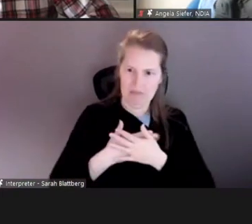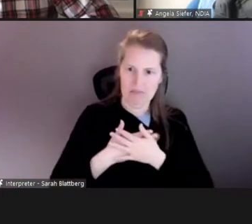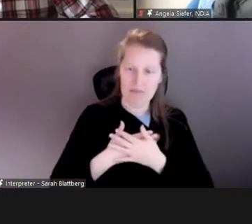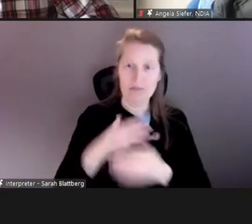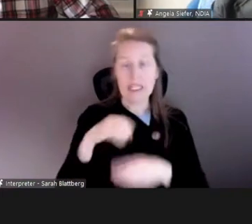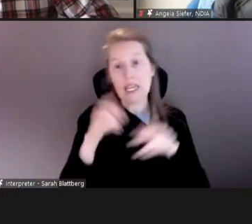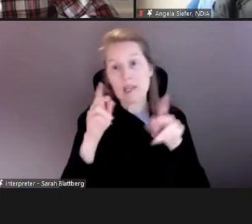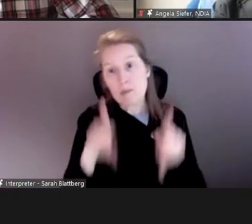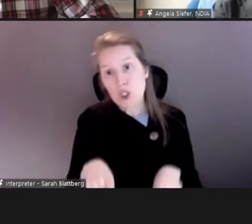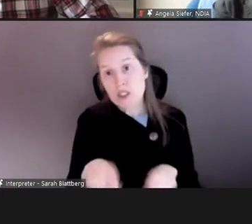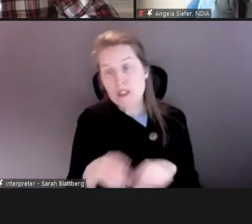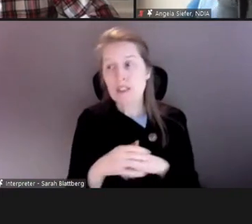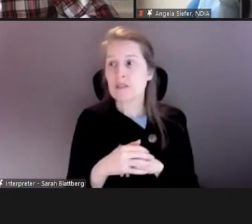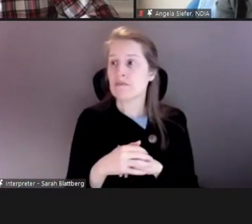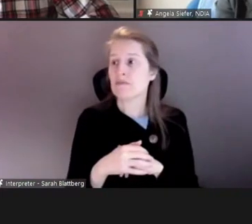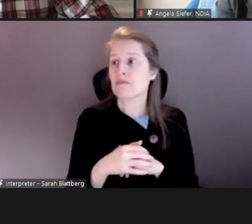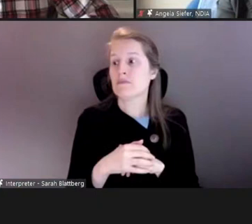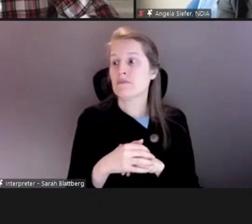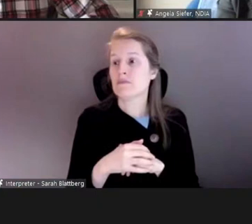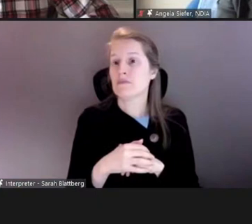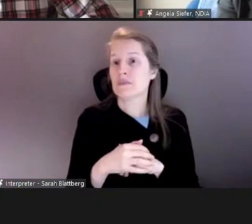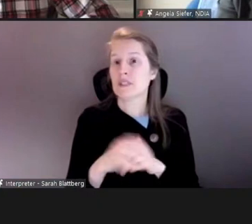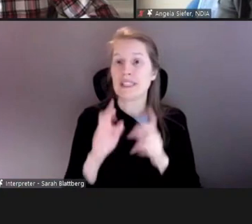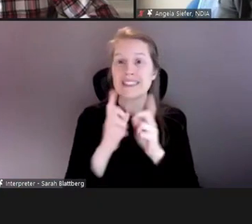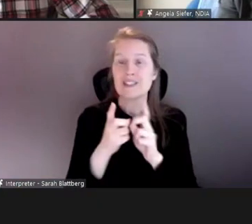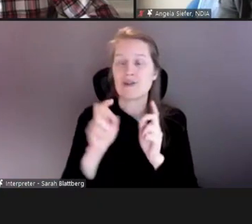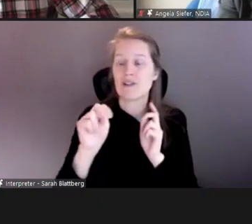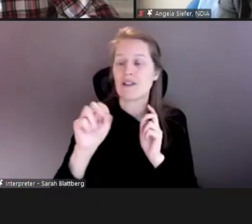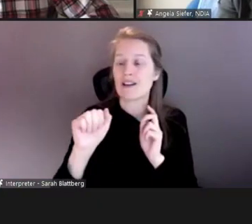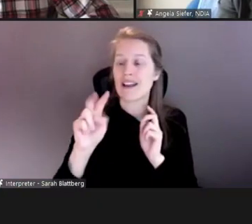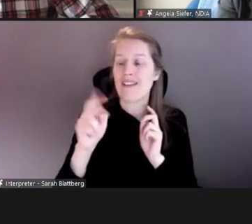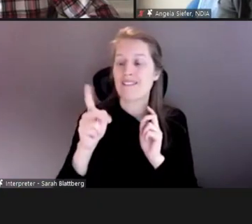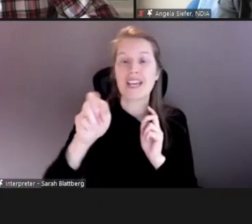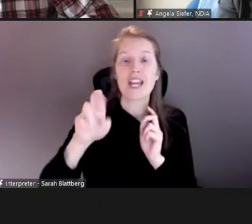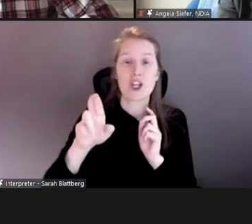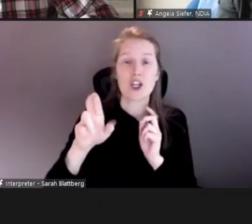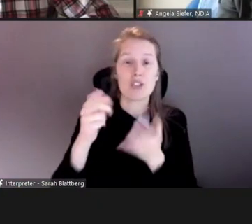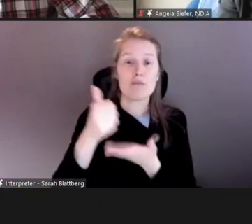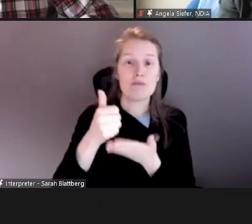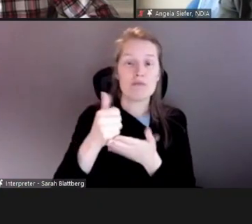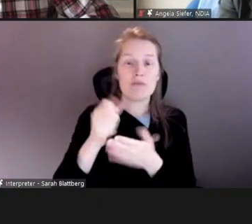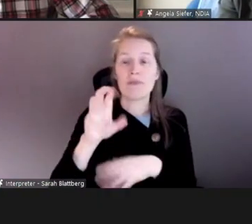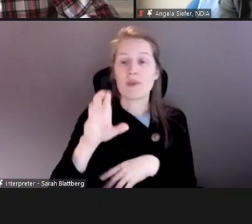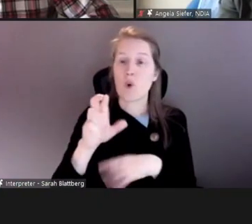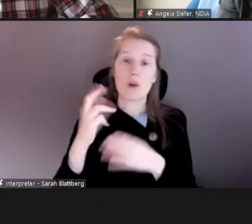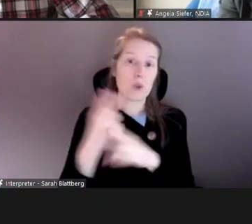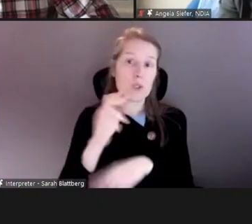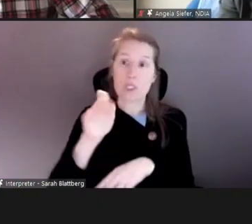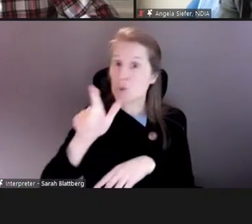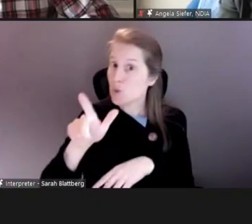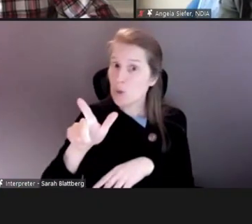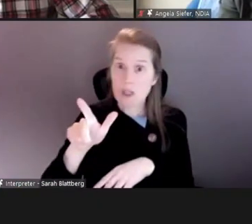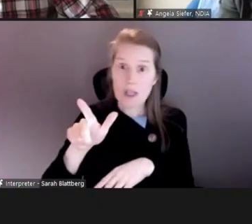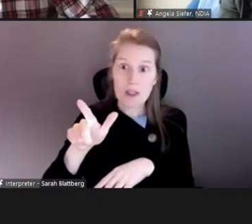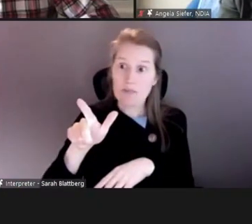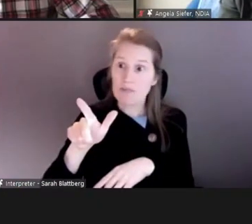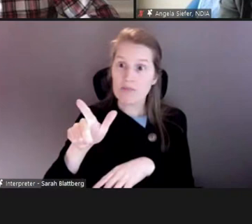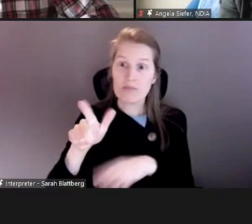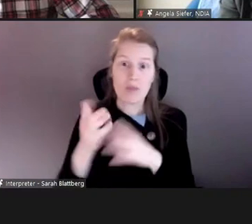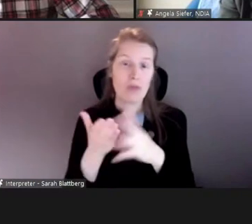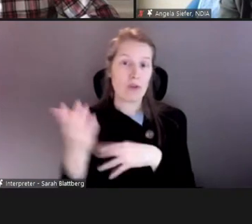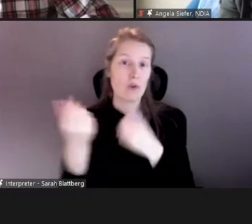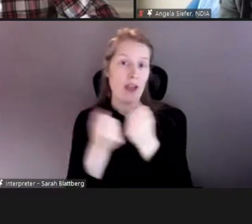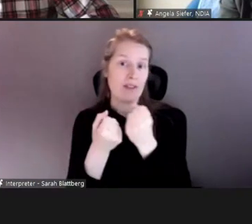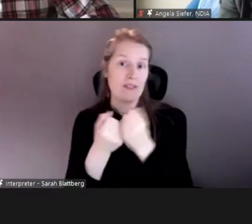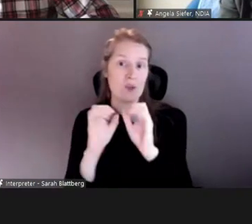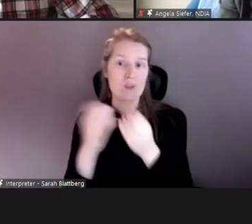So whether that's in person with a digital navigator, or whether that is bouncing to a tool through, you know, advocacy organization